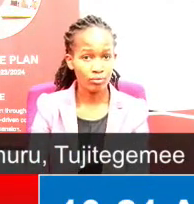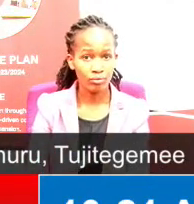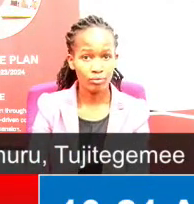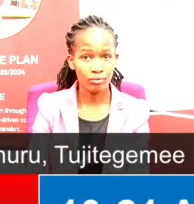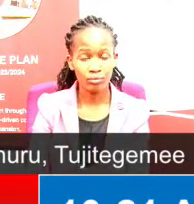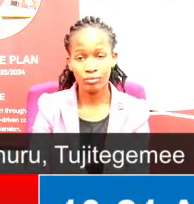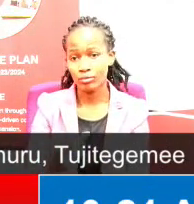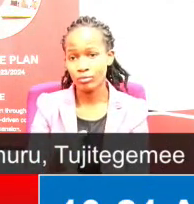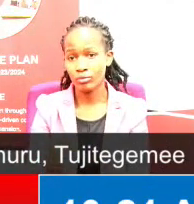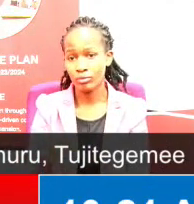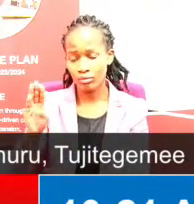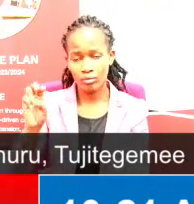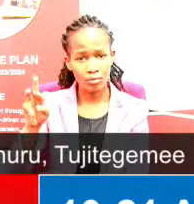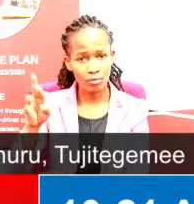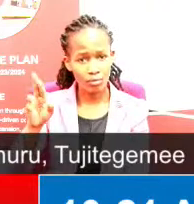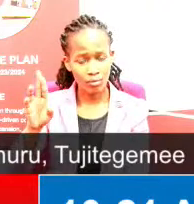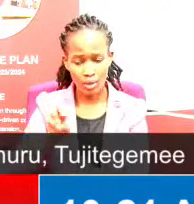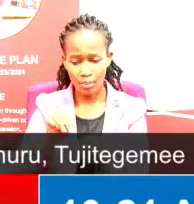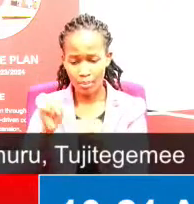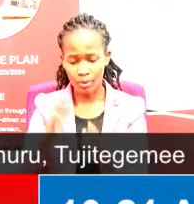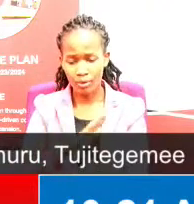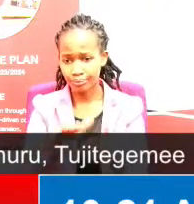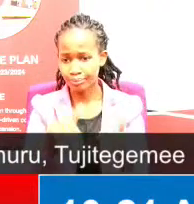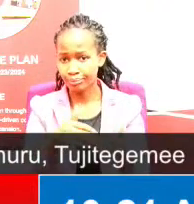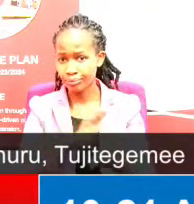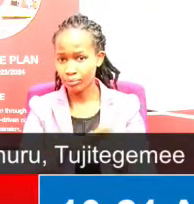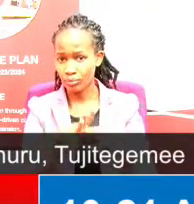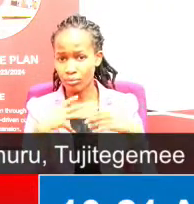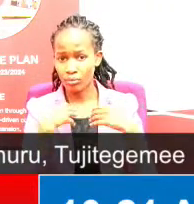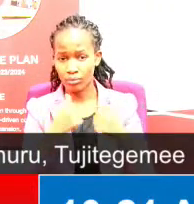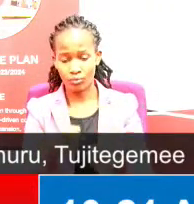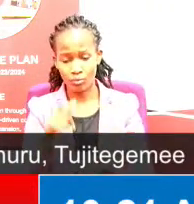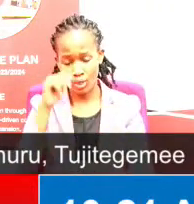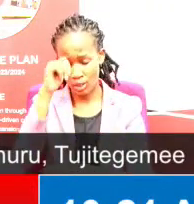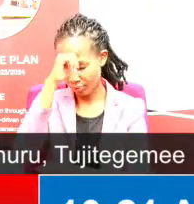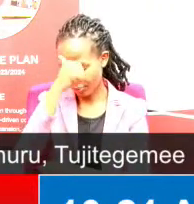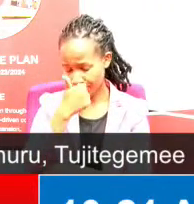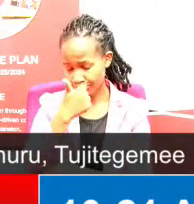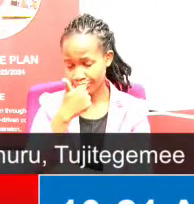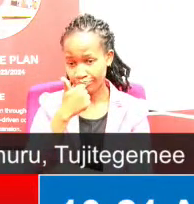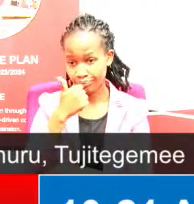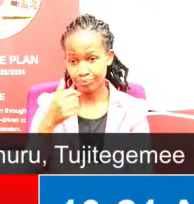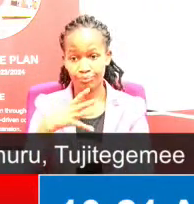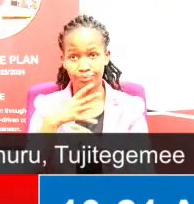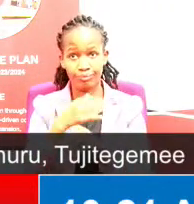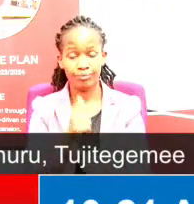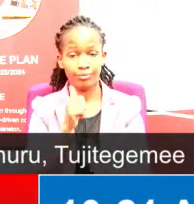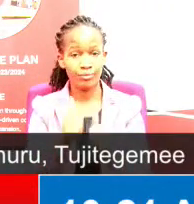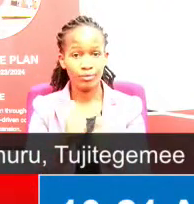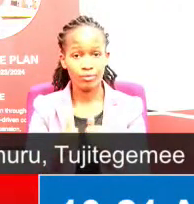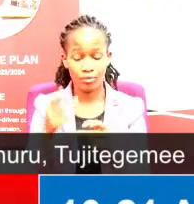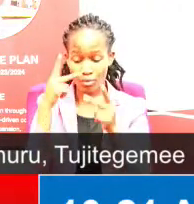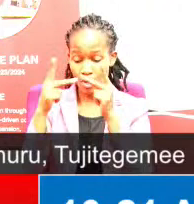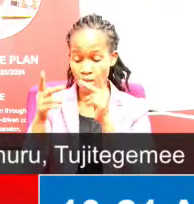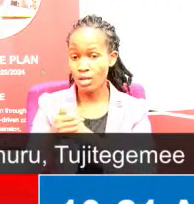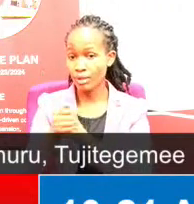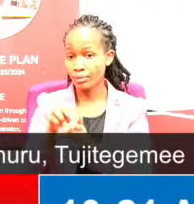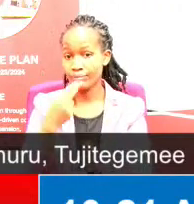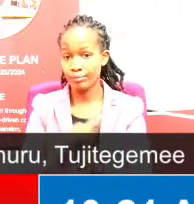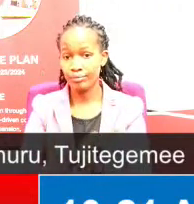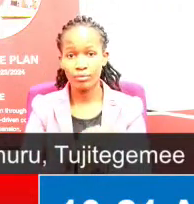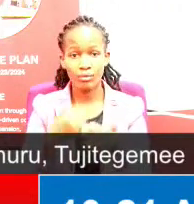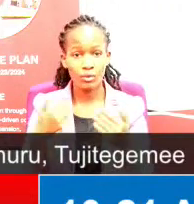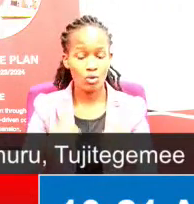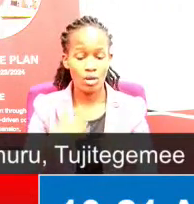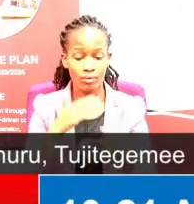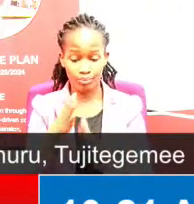Mr. Githimburu, and all our senior managers, good health, wisdom, courage, and the right vision to lead us to implement our